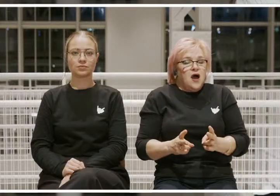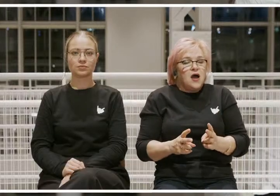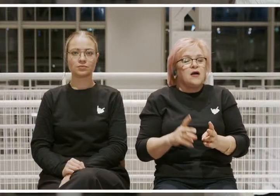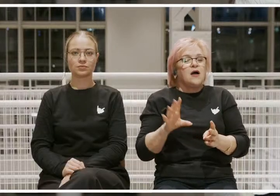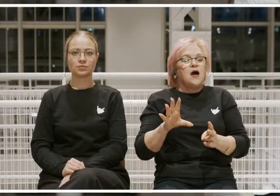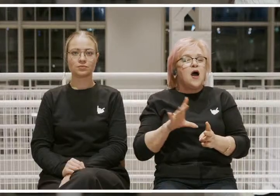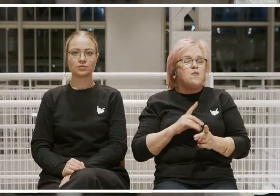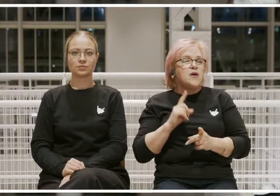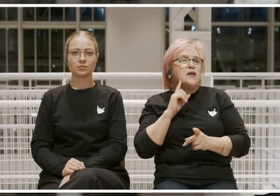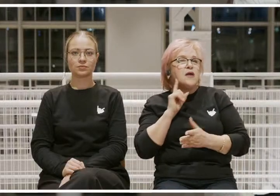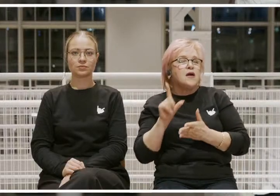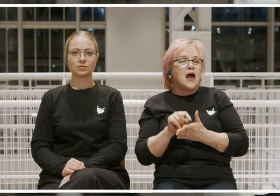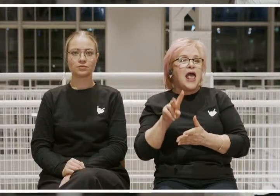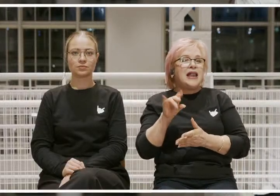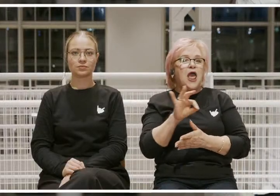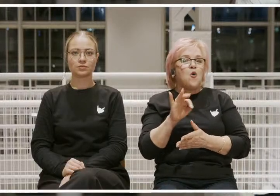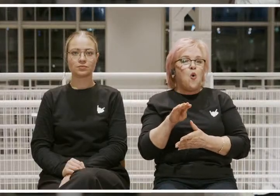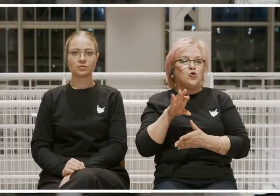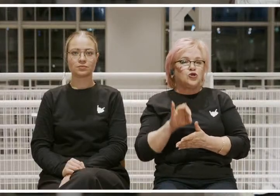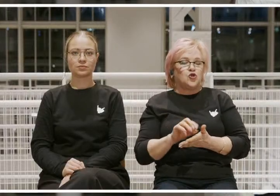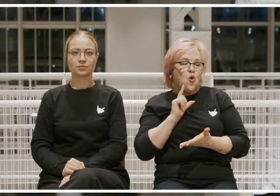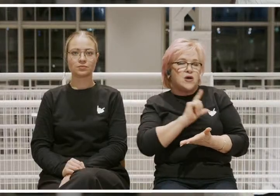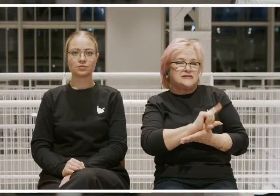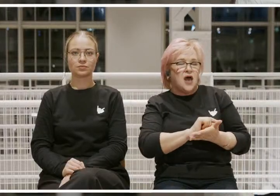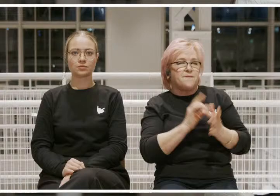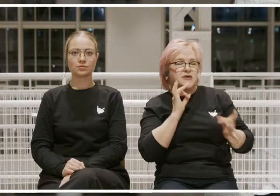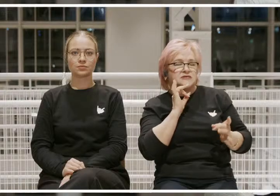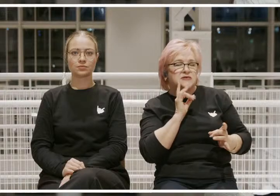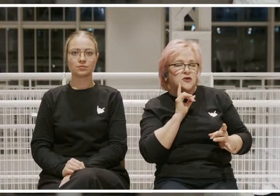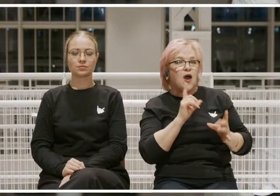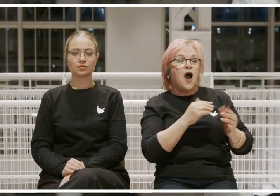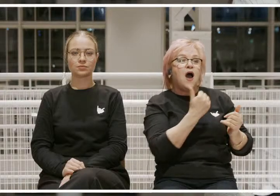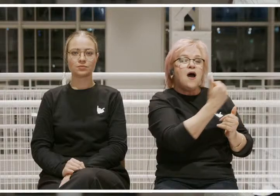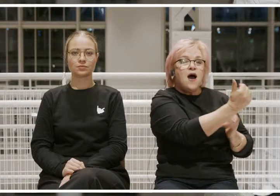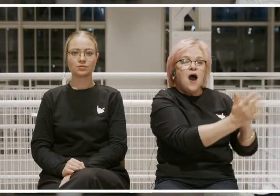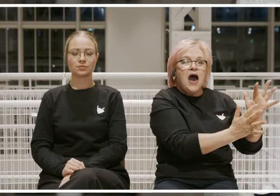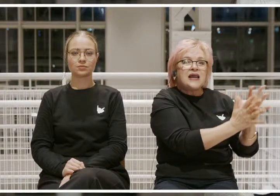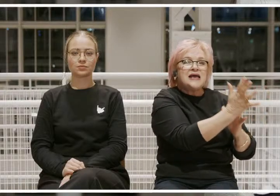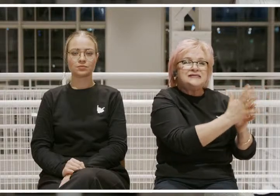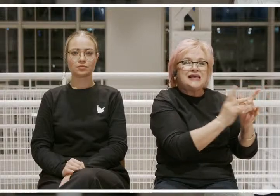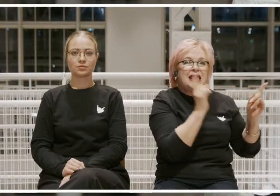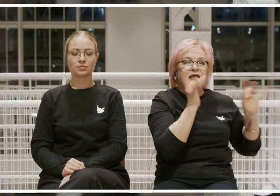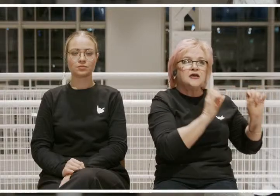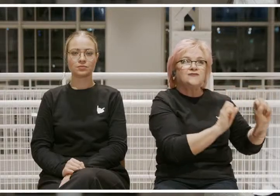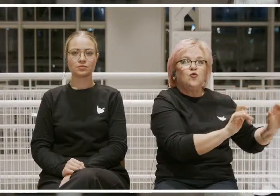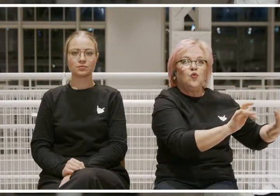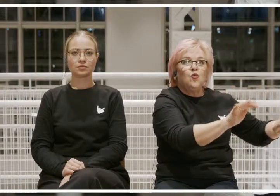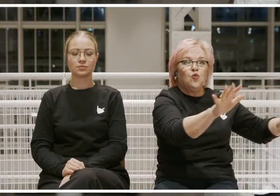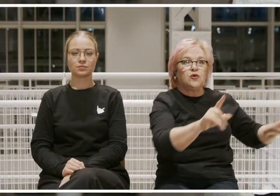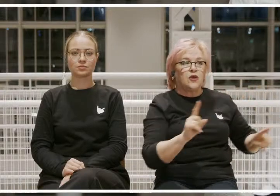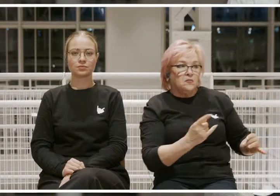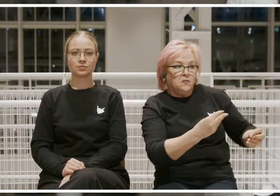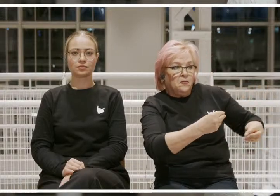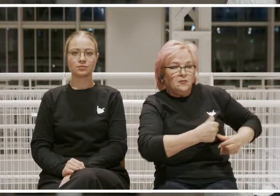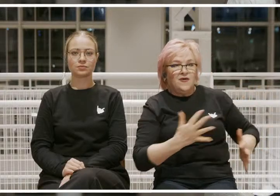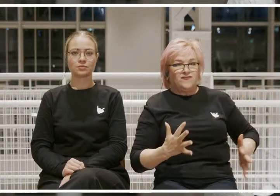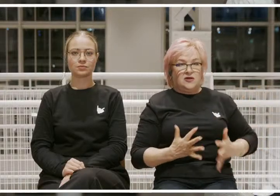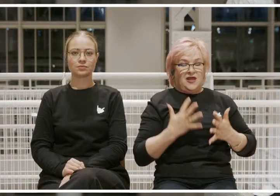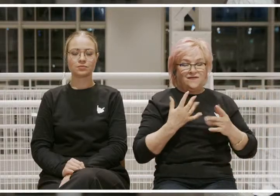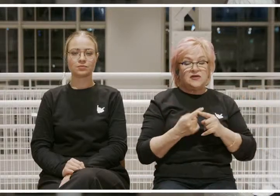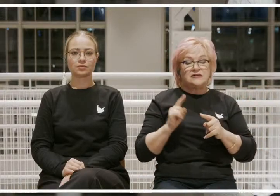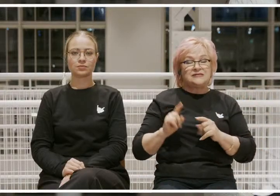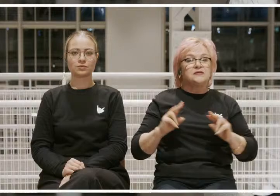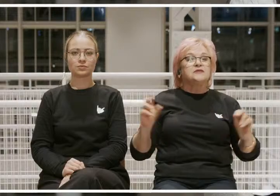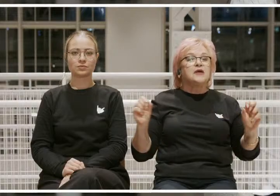orchestrate played the new score in Saint-Benoît French High School during